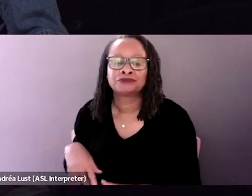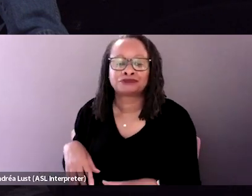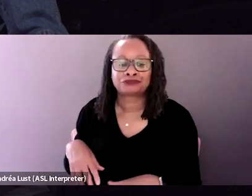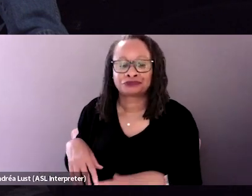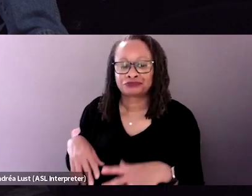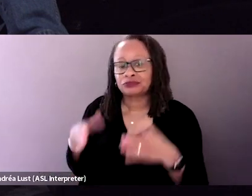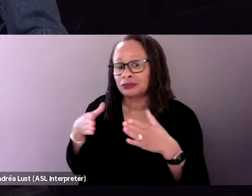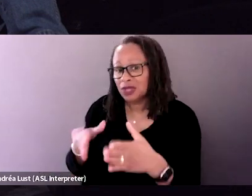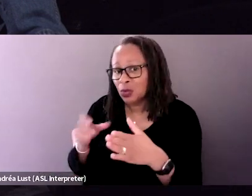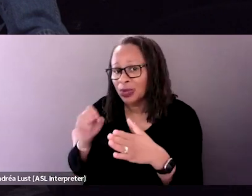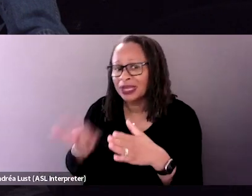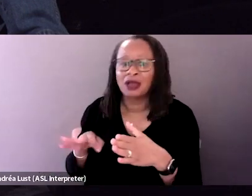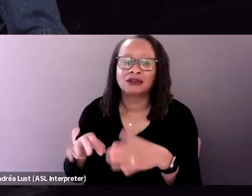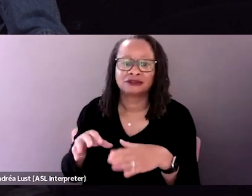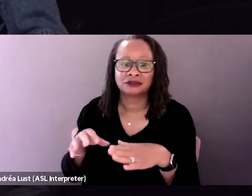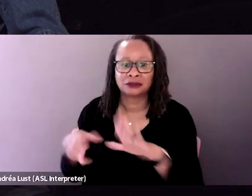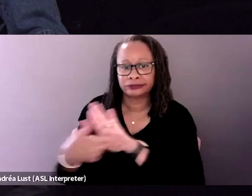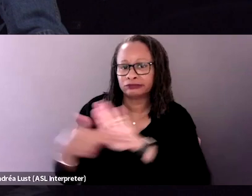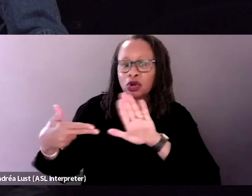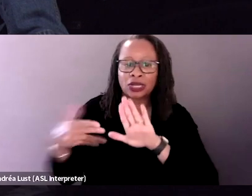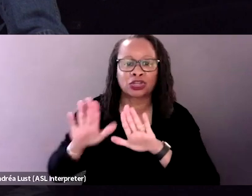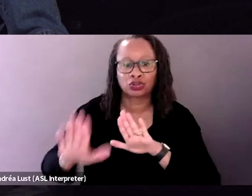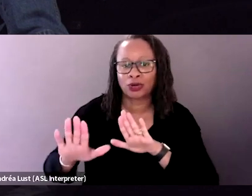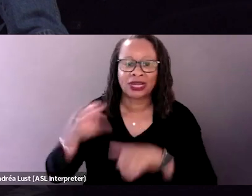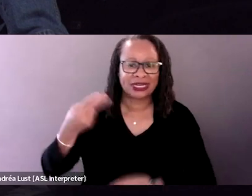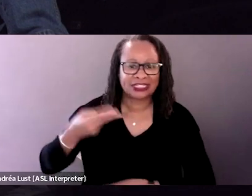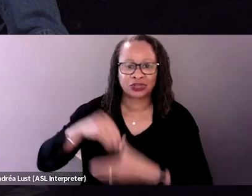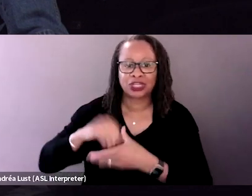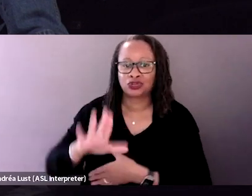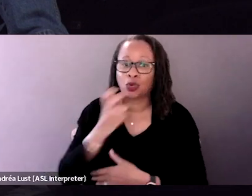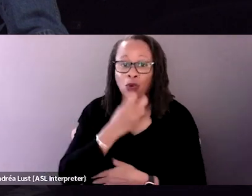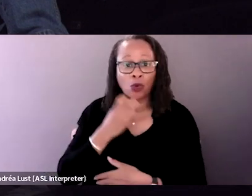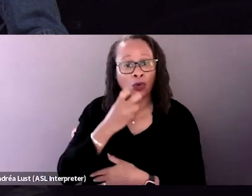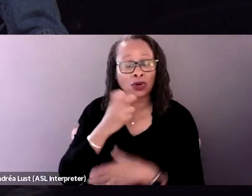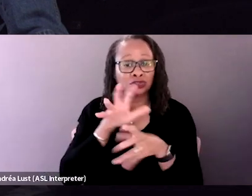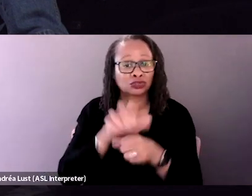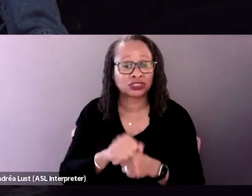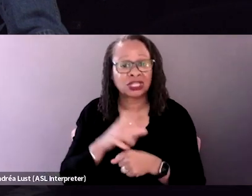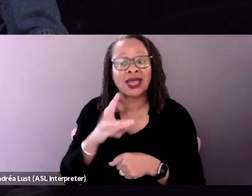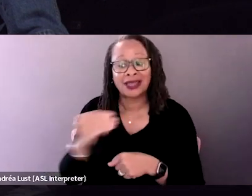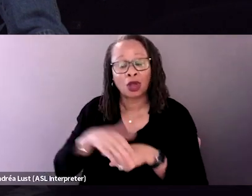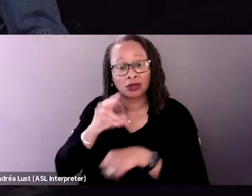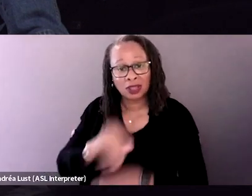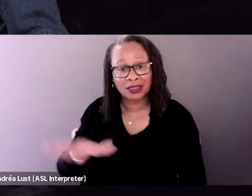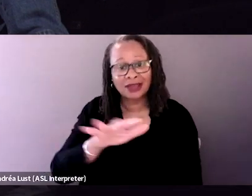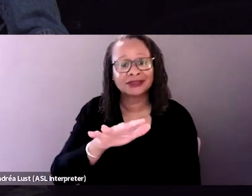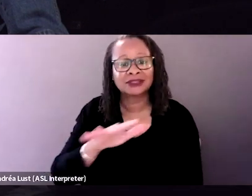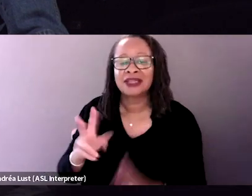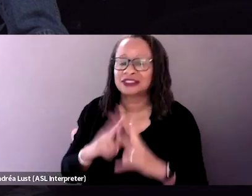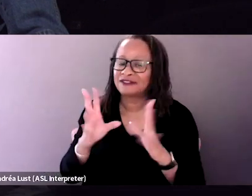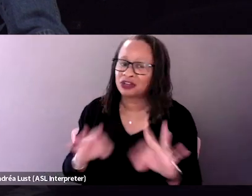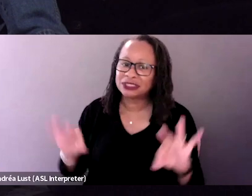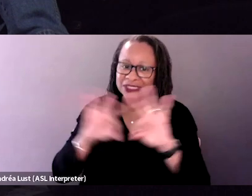way of marking your history in your oral tradition and on your land is a very